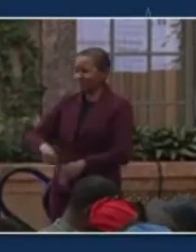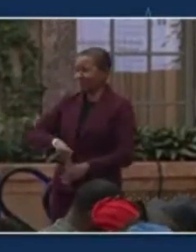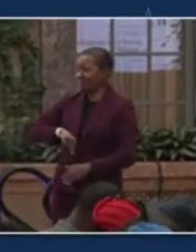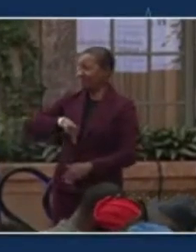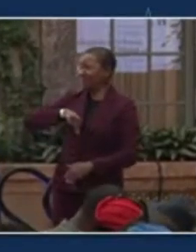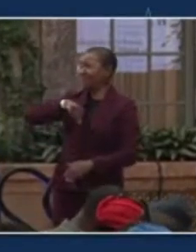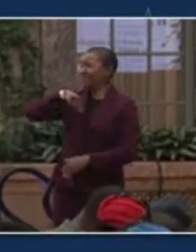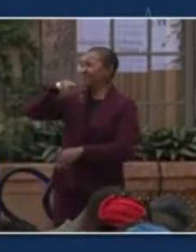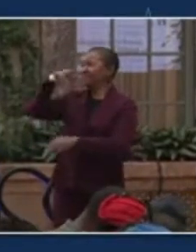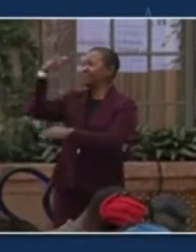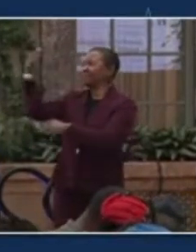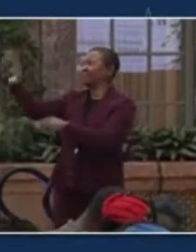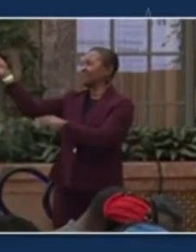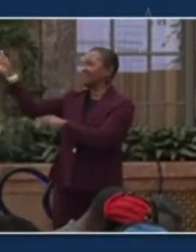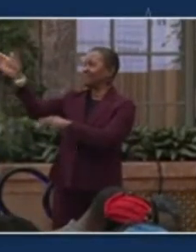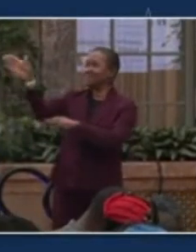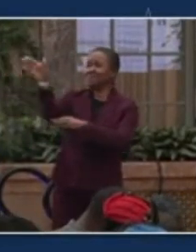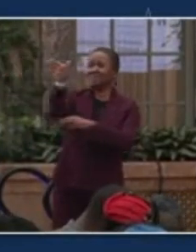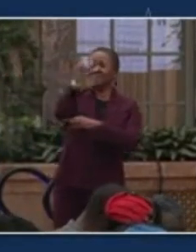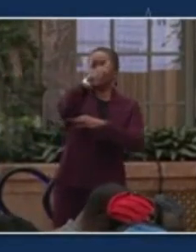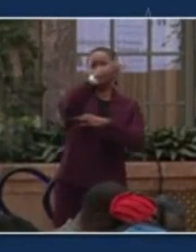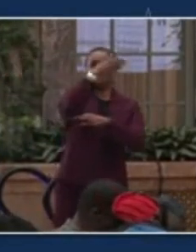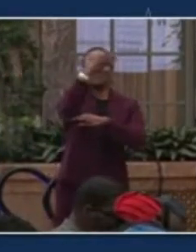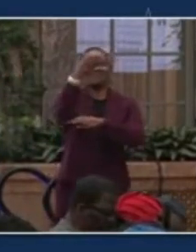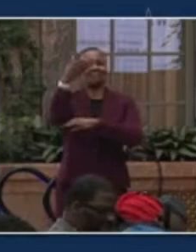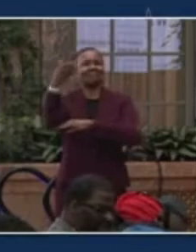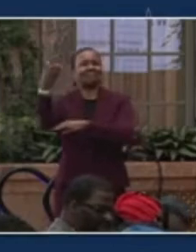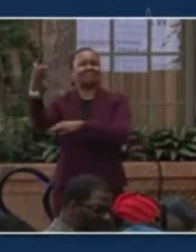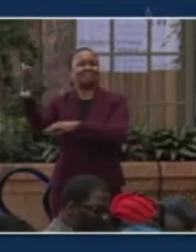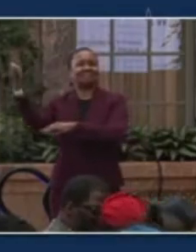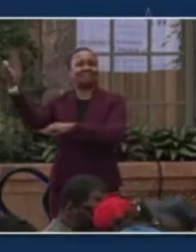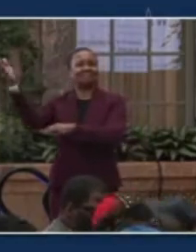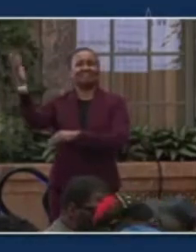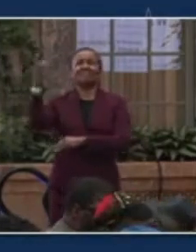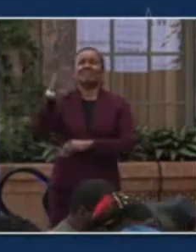so gallantly